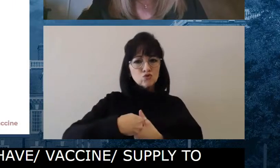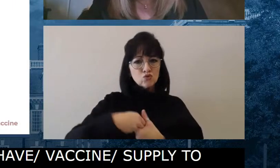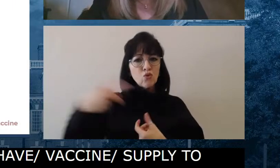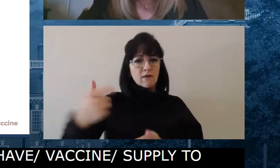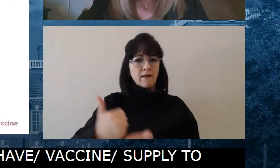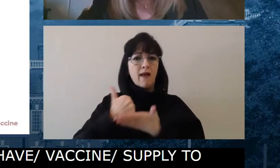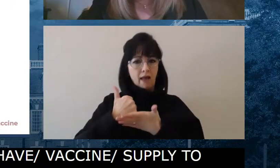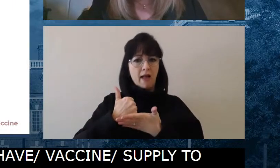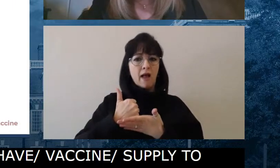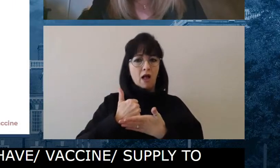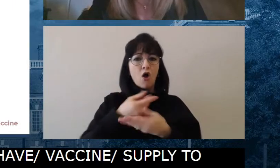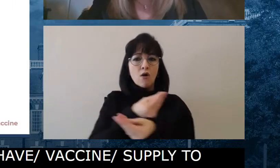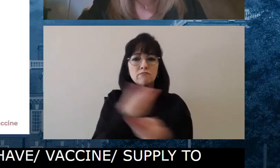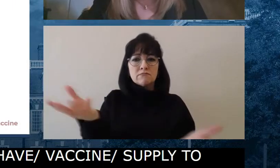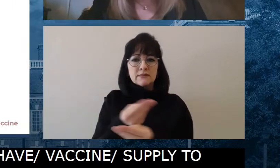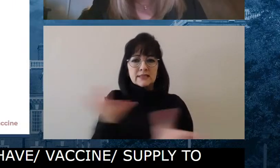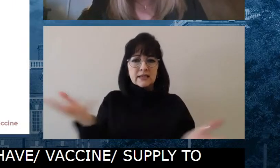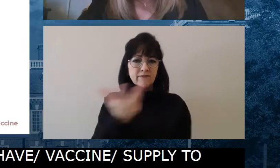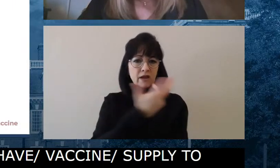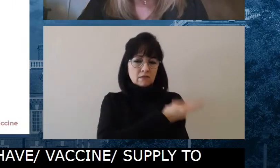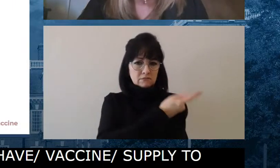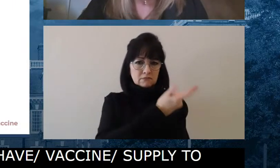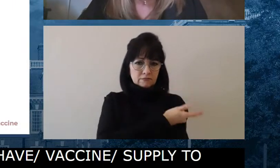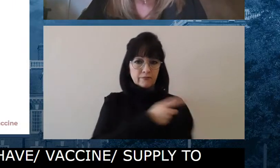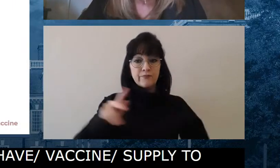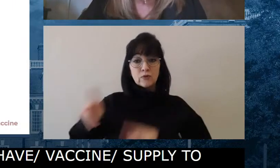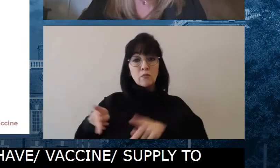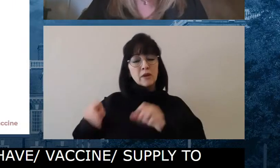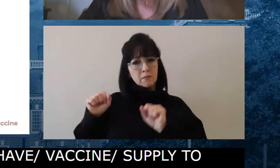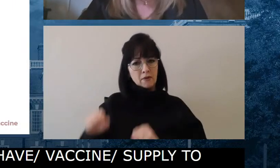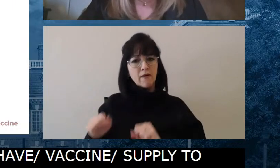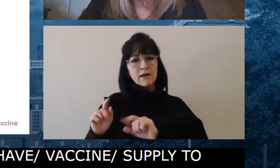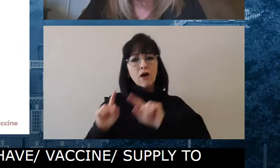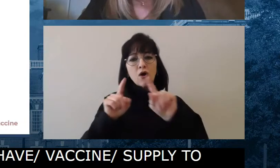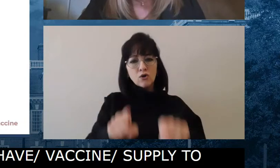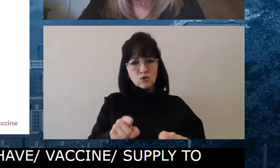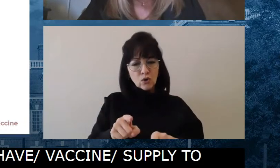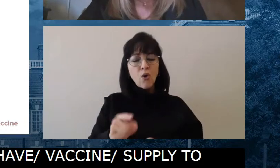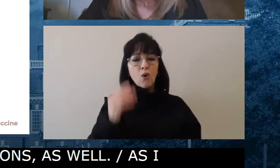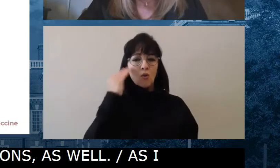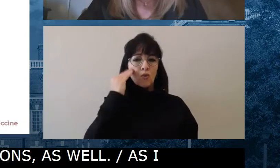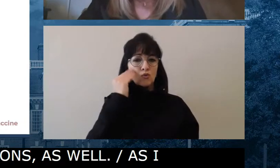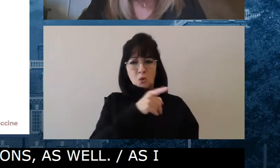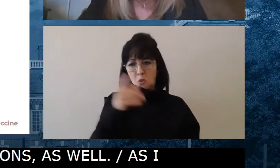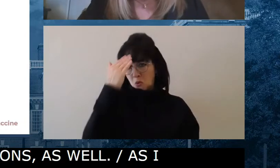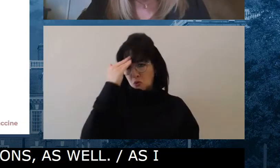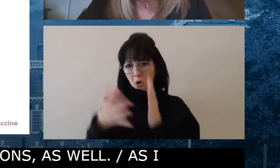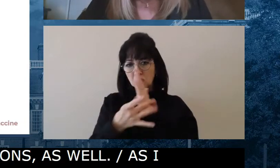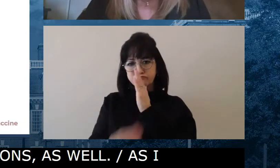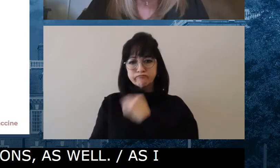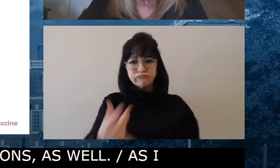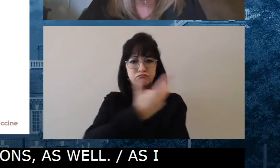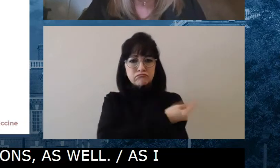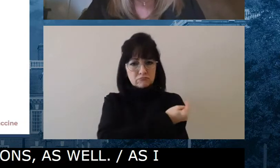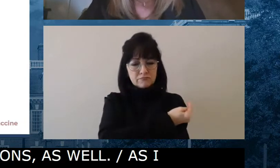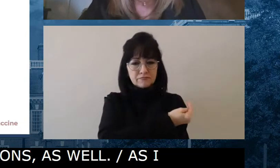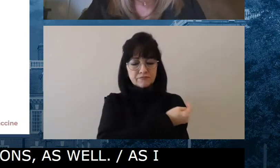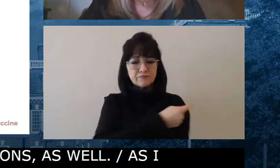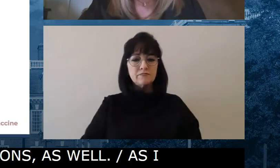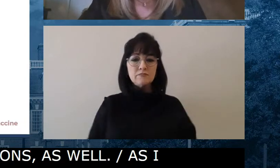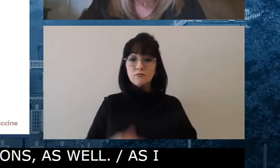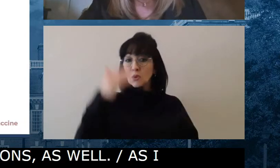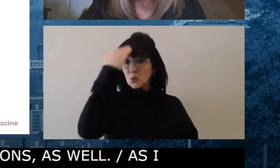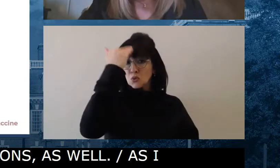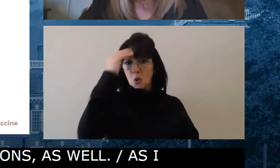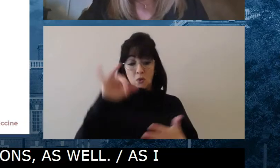by these larger scale vaccination events, but we must not leave these individuals behind. So we will continue